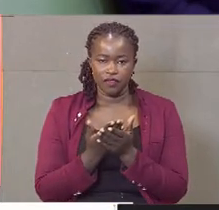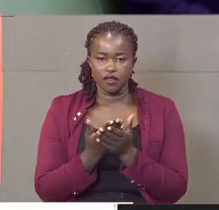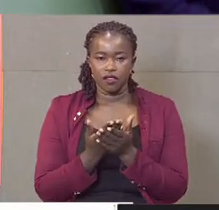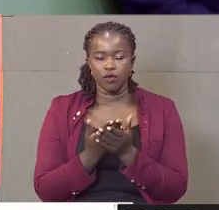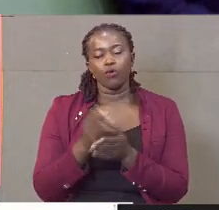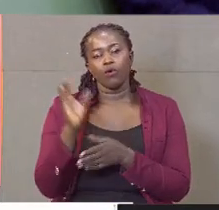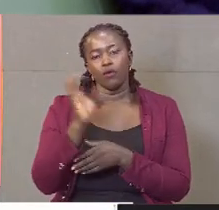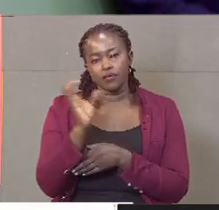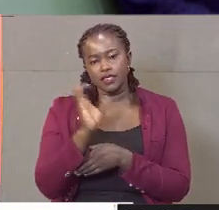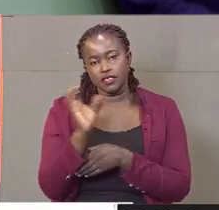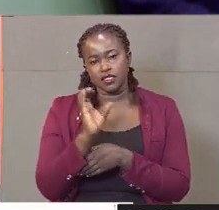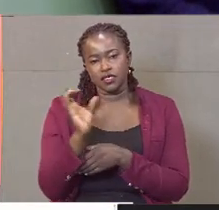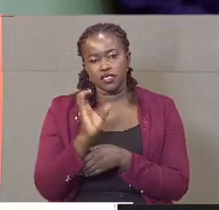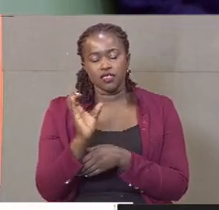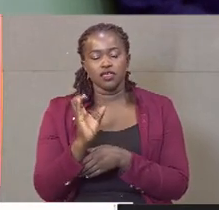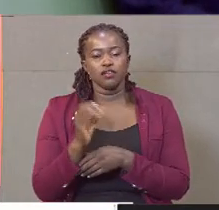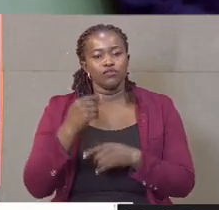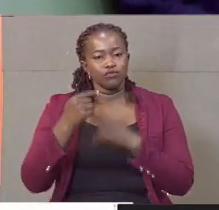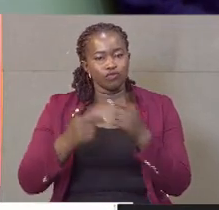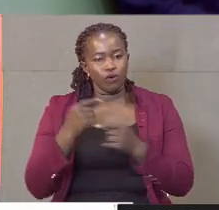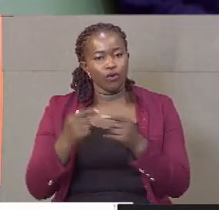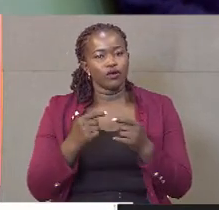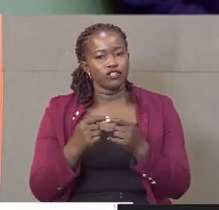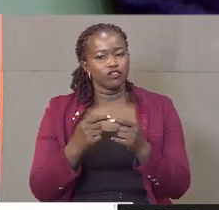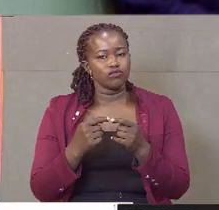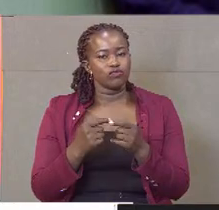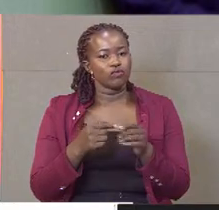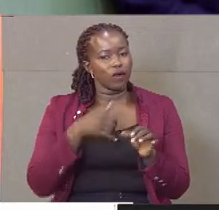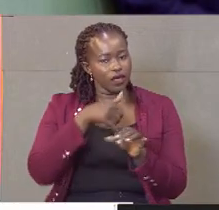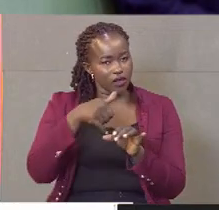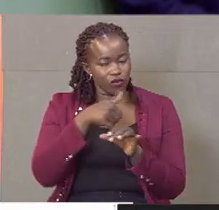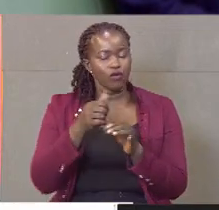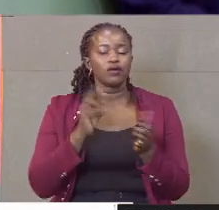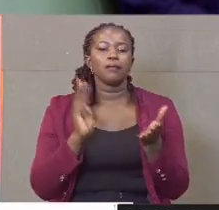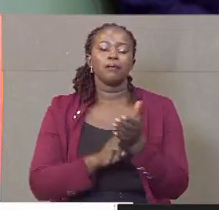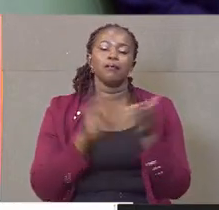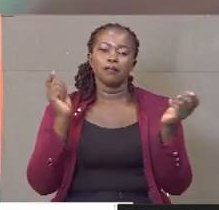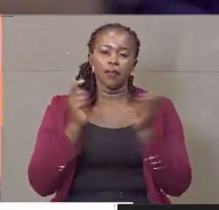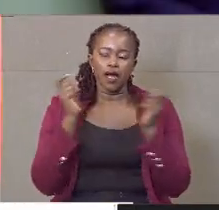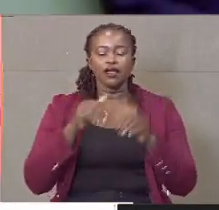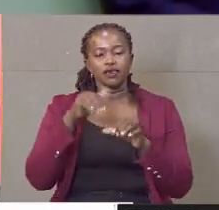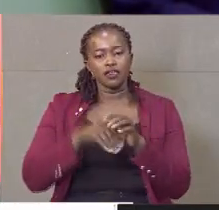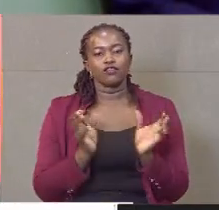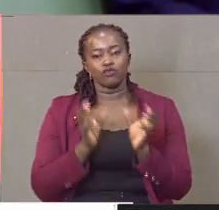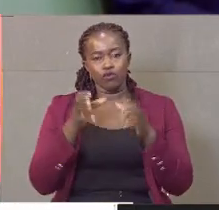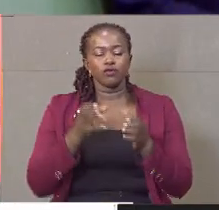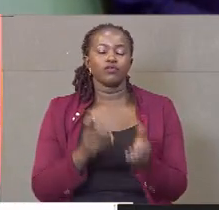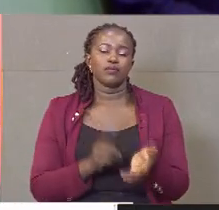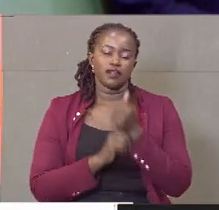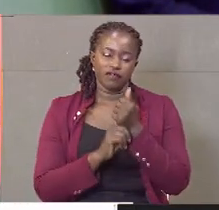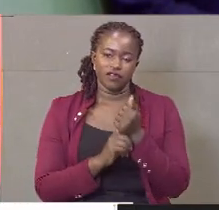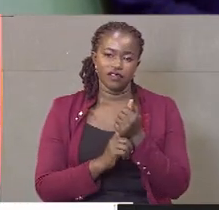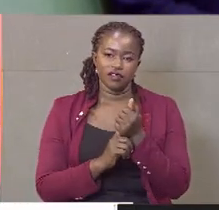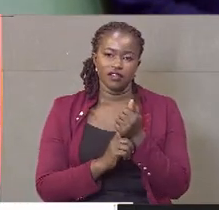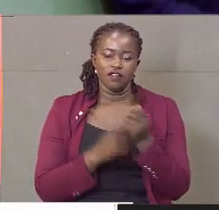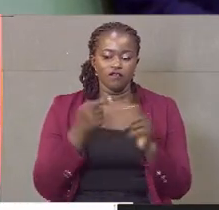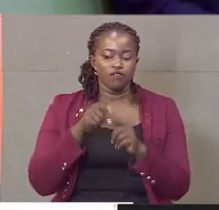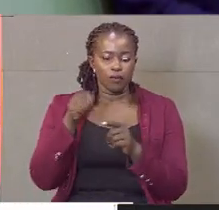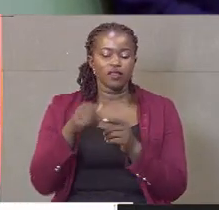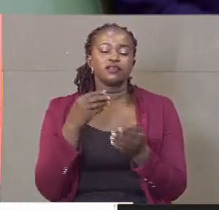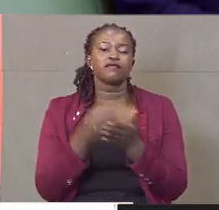the committee to reconsider having Mbale included among the beneficiaries of this